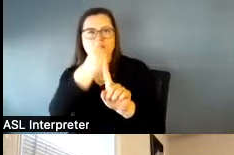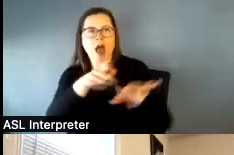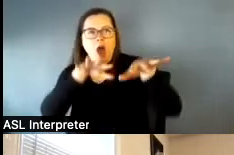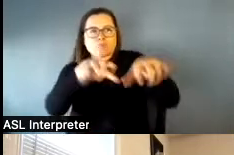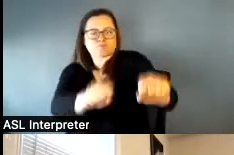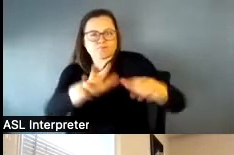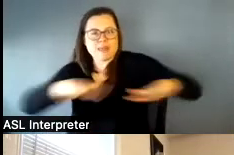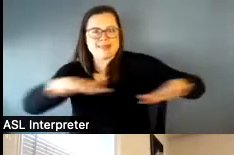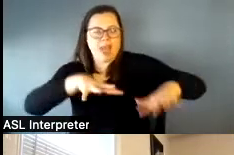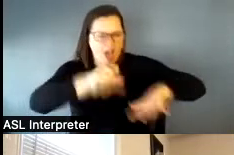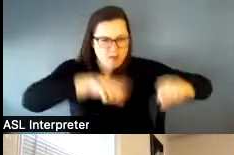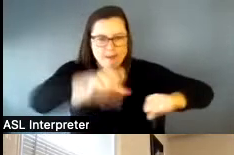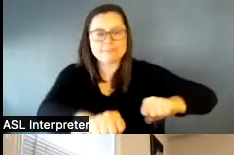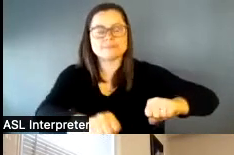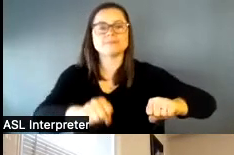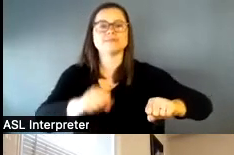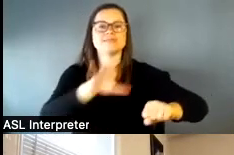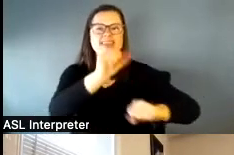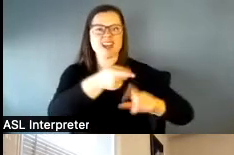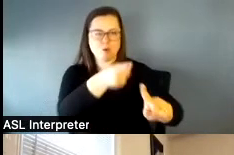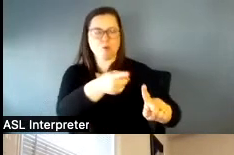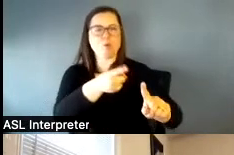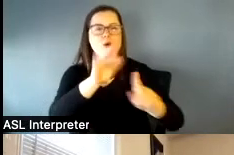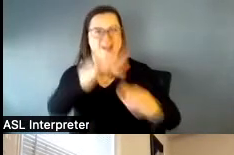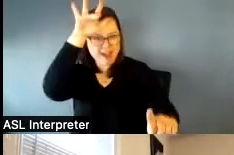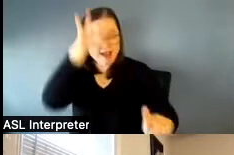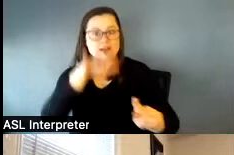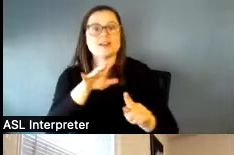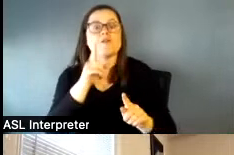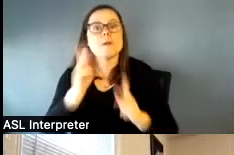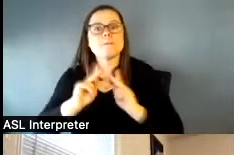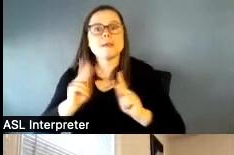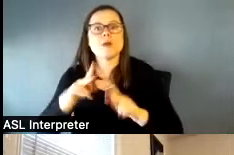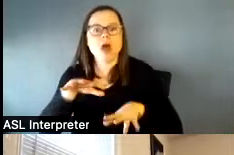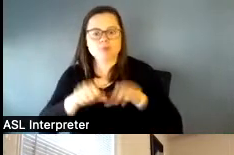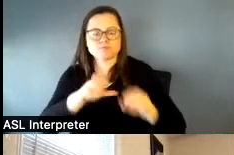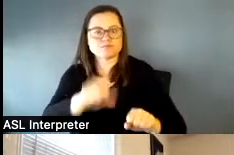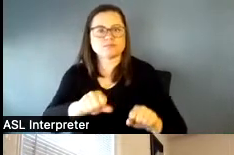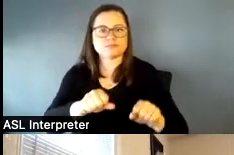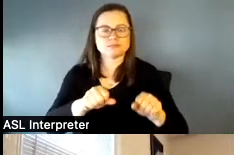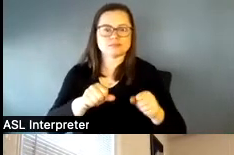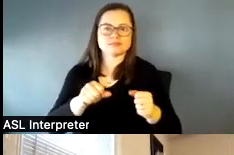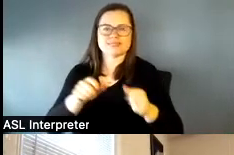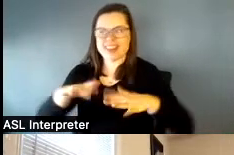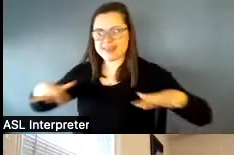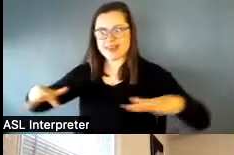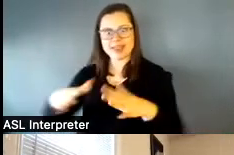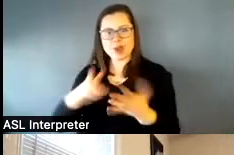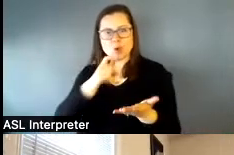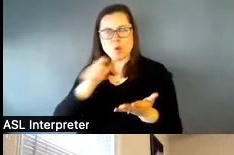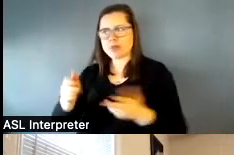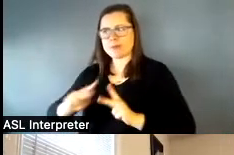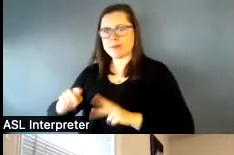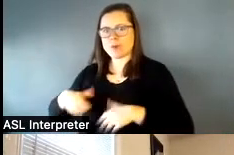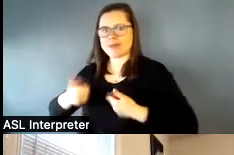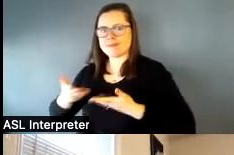for people to colonize. And they were people were